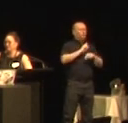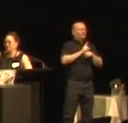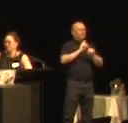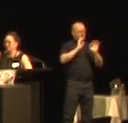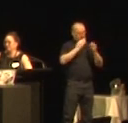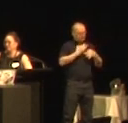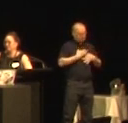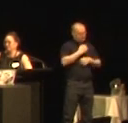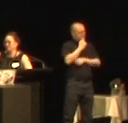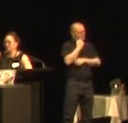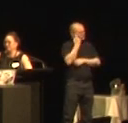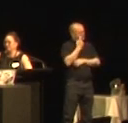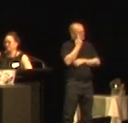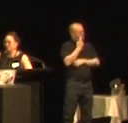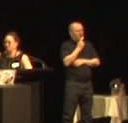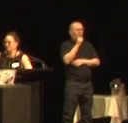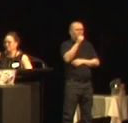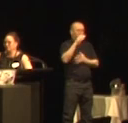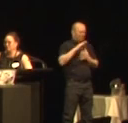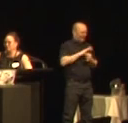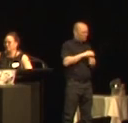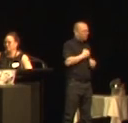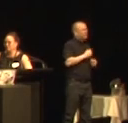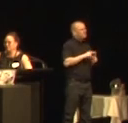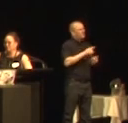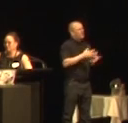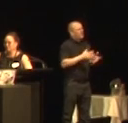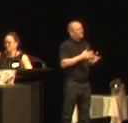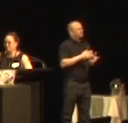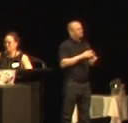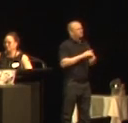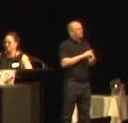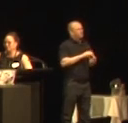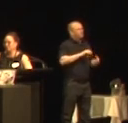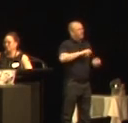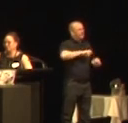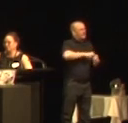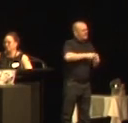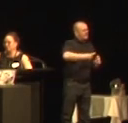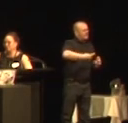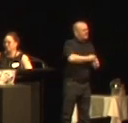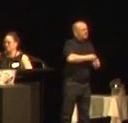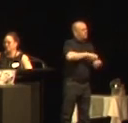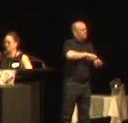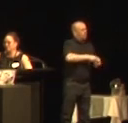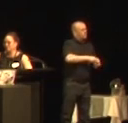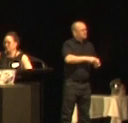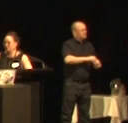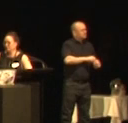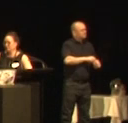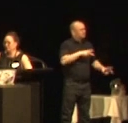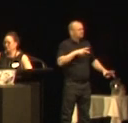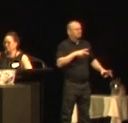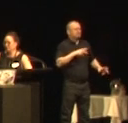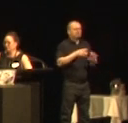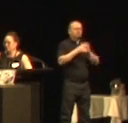experience. It's a kind of cutting of a knot. I didn't give you dramatic narrative closure to that, but I think